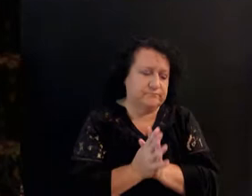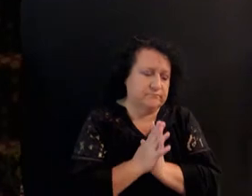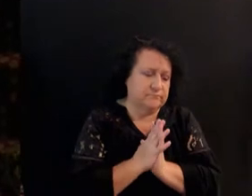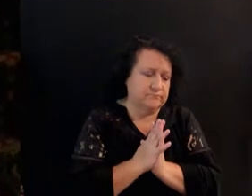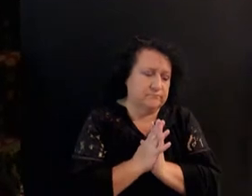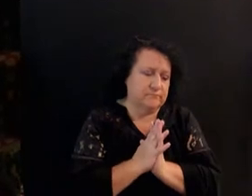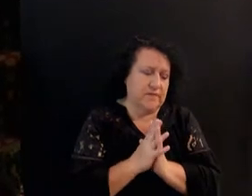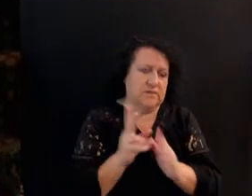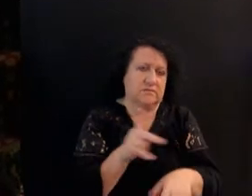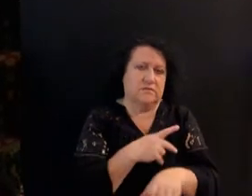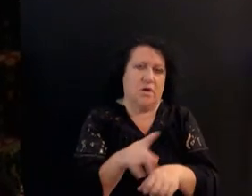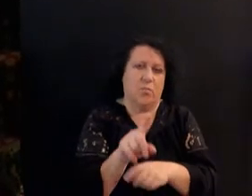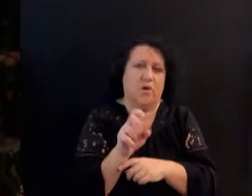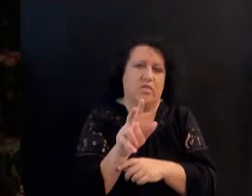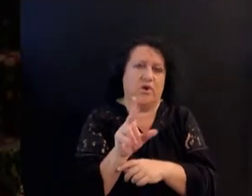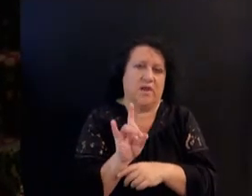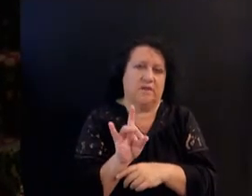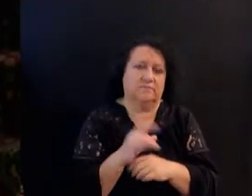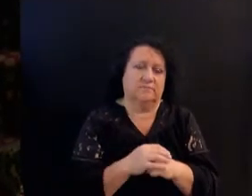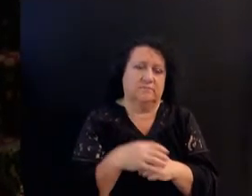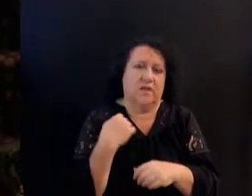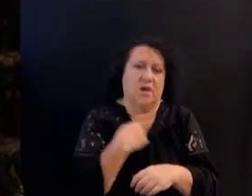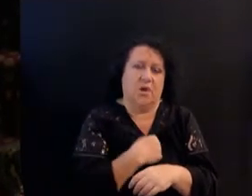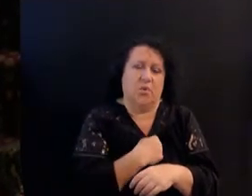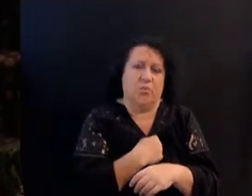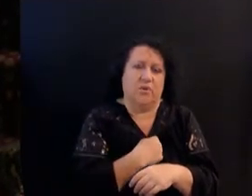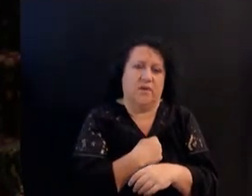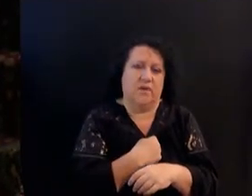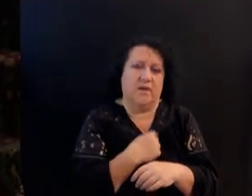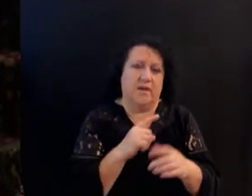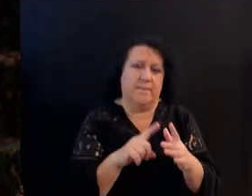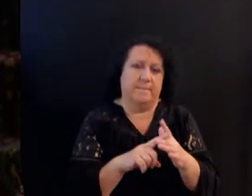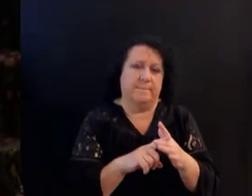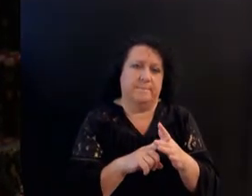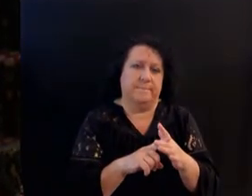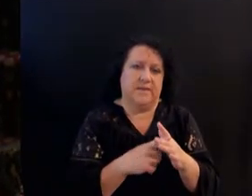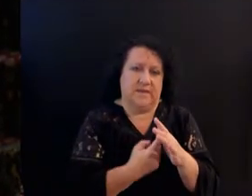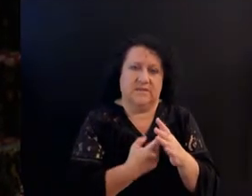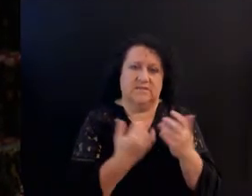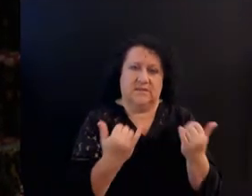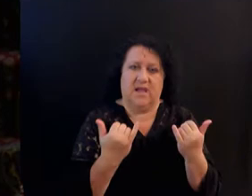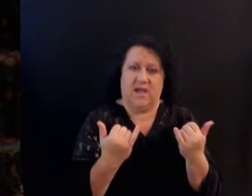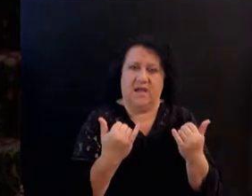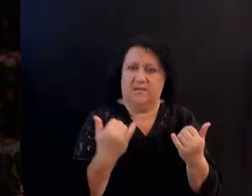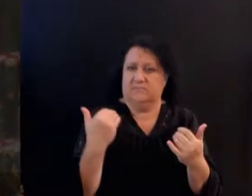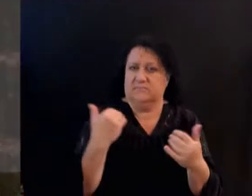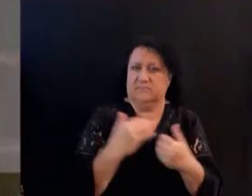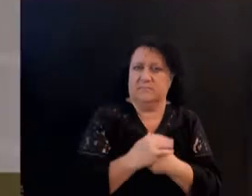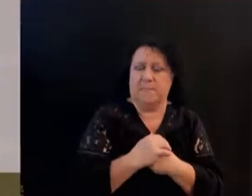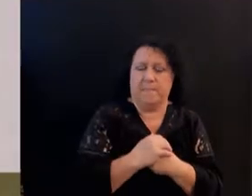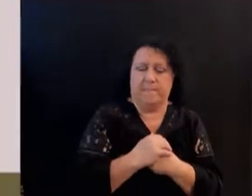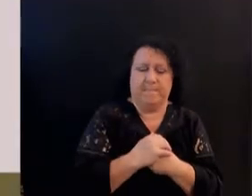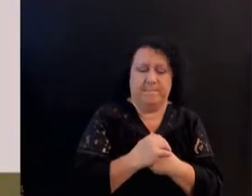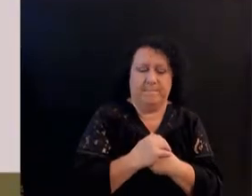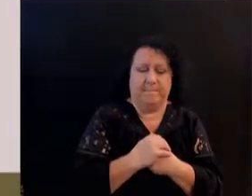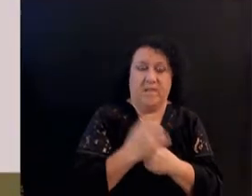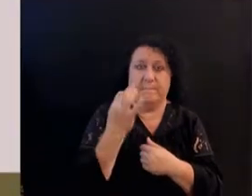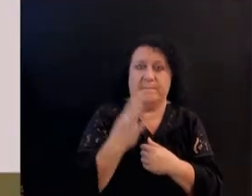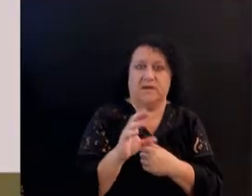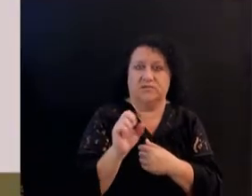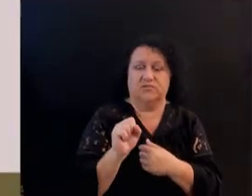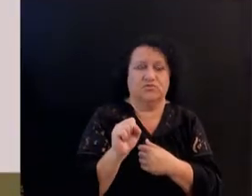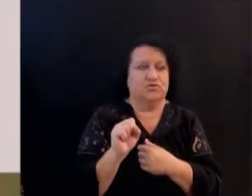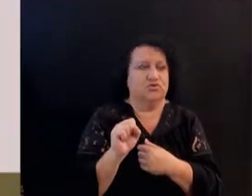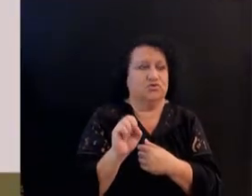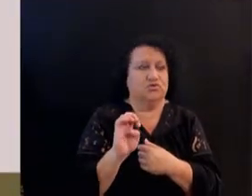Psalm 138, we began today, Pastor Sean led us in our call to worship with this opening psalm. You remember